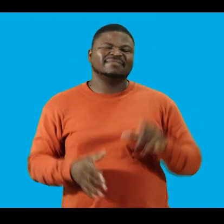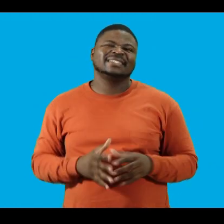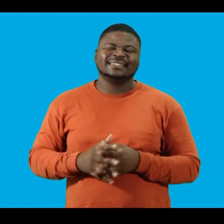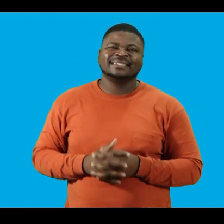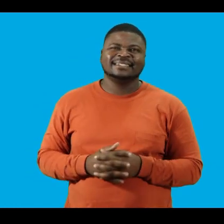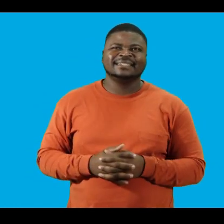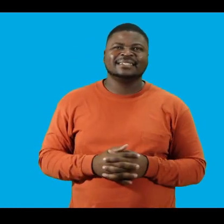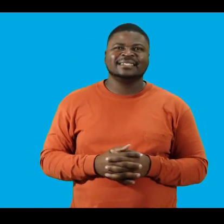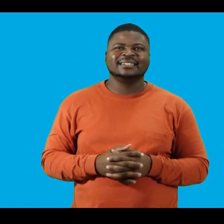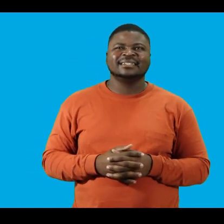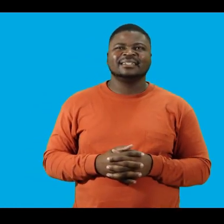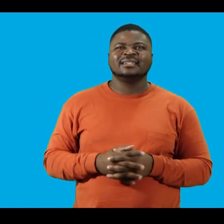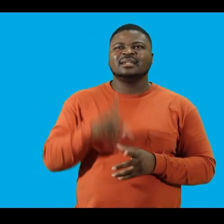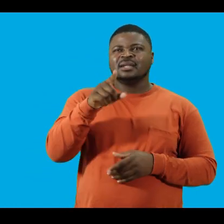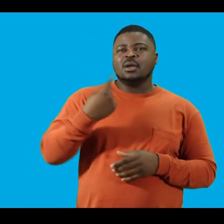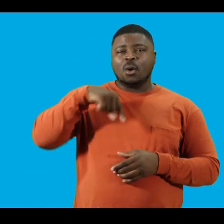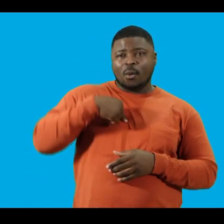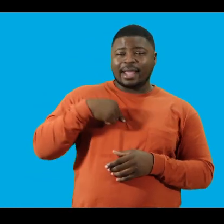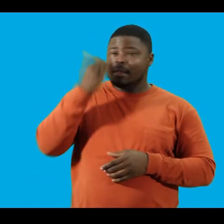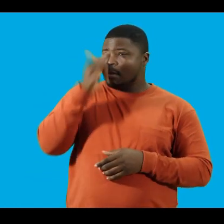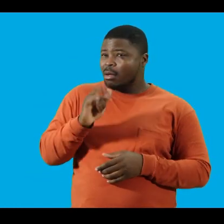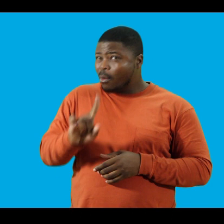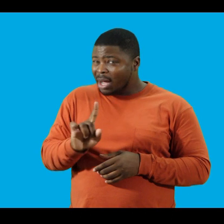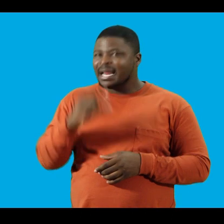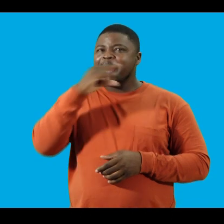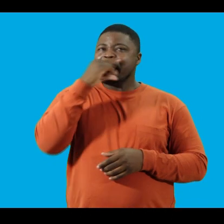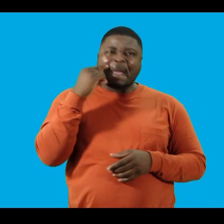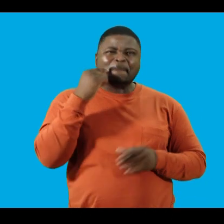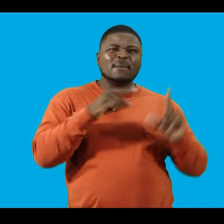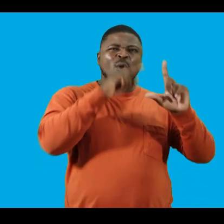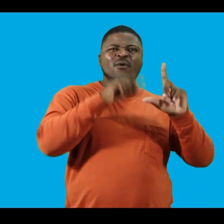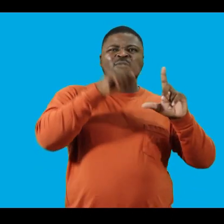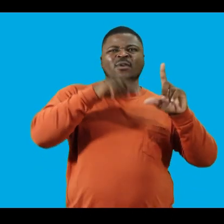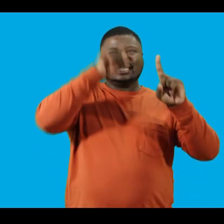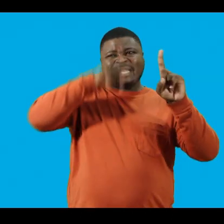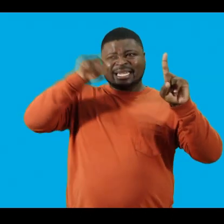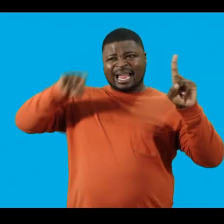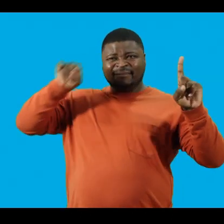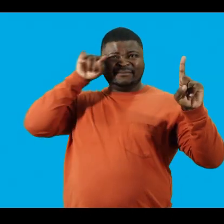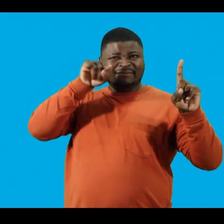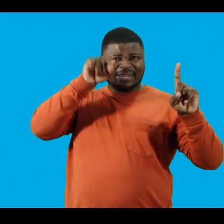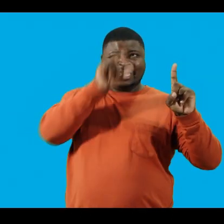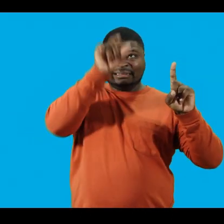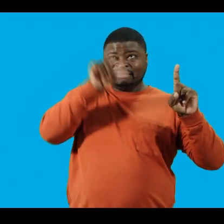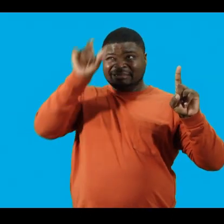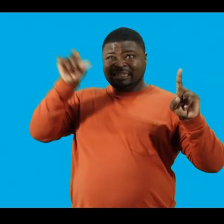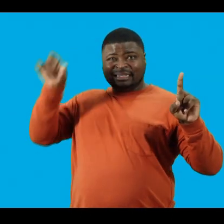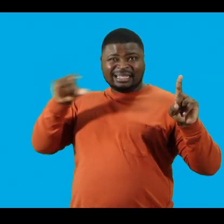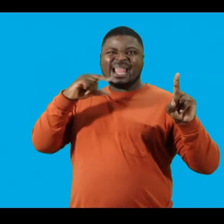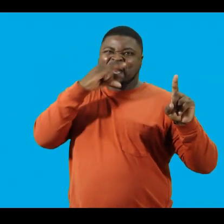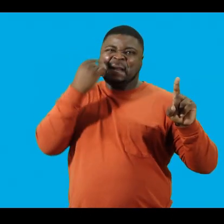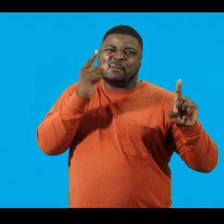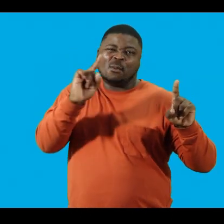results. So the word we're looking for is name. What do we need to name? The type of the graph.